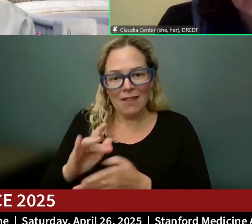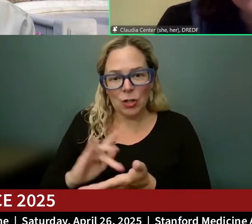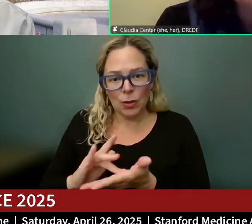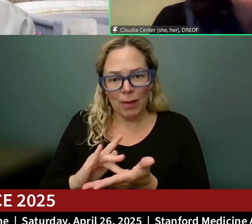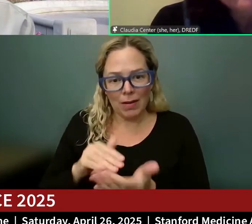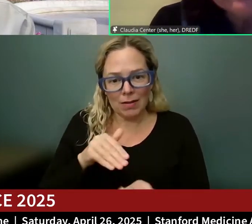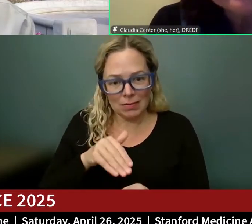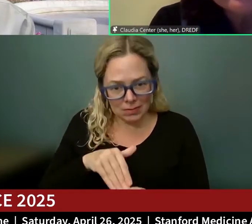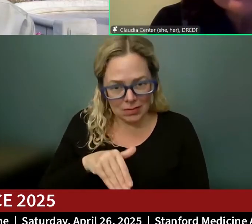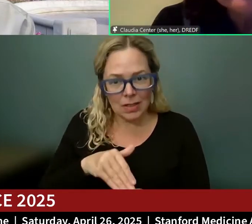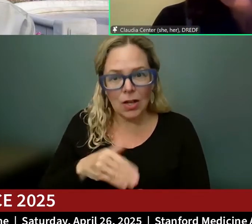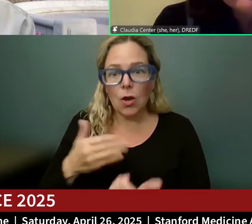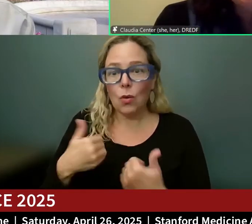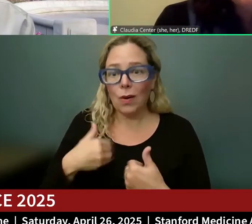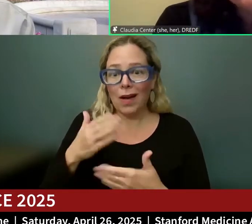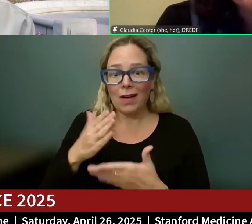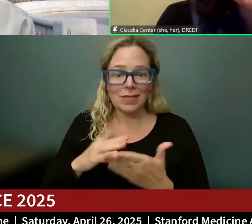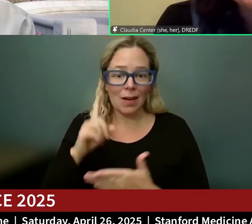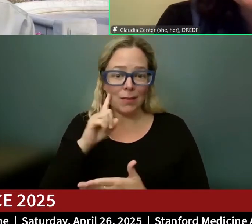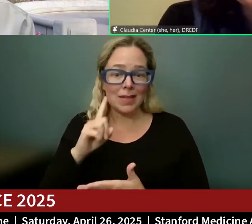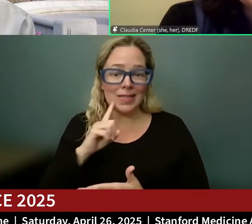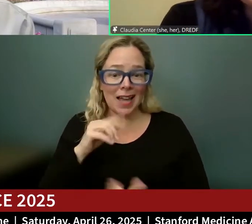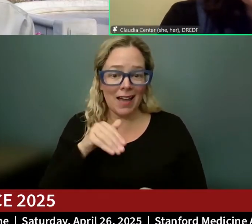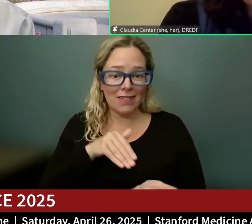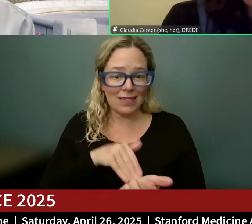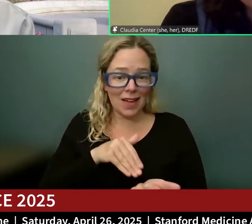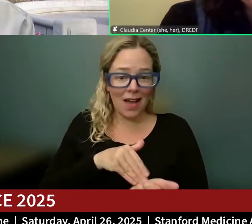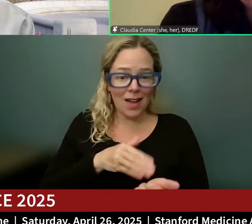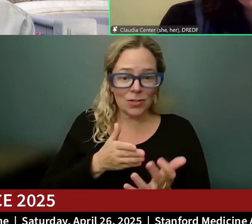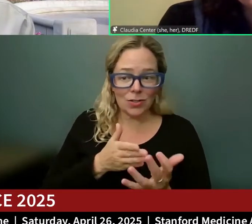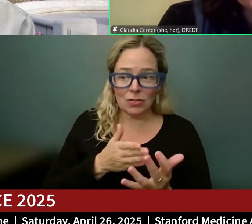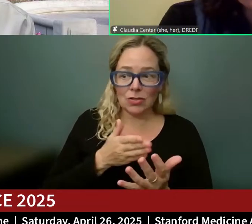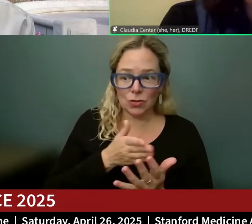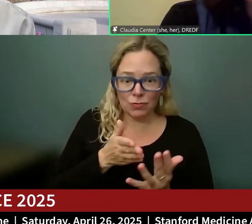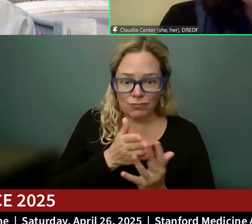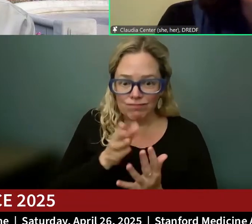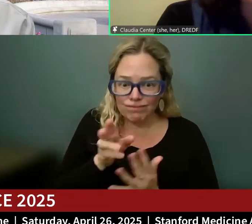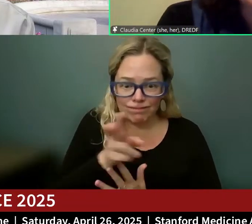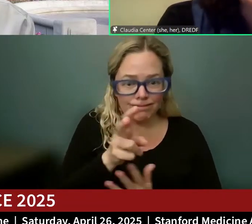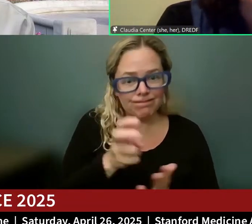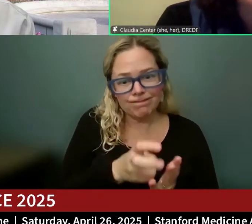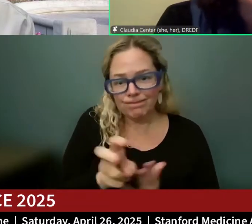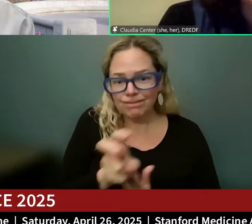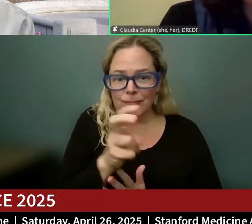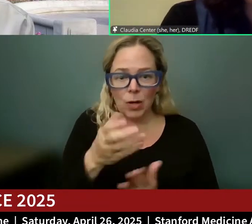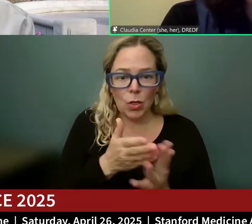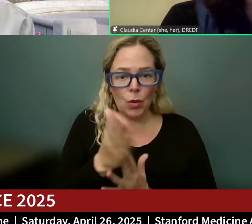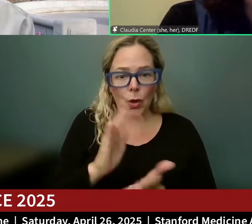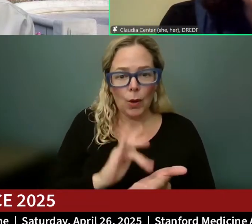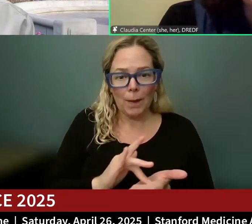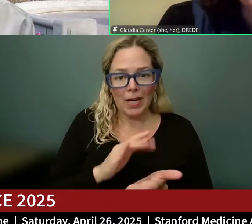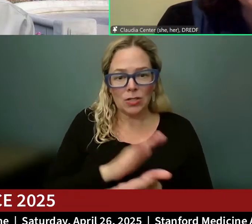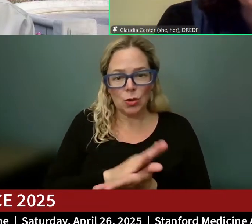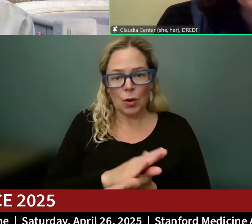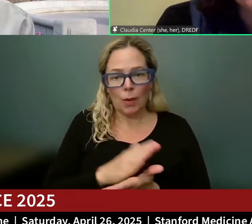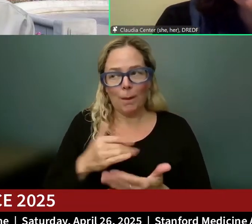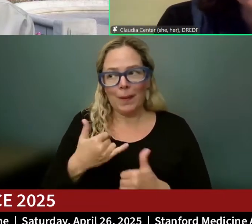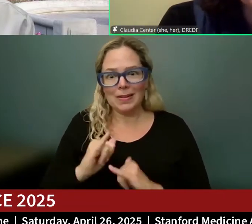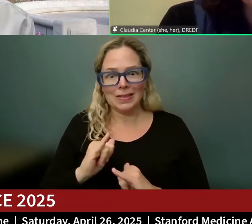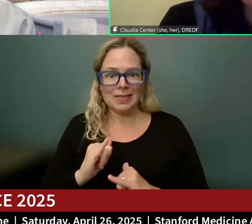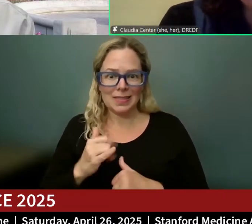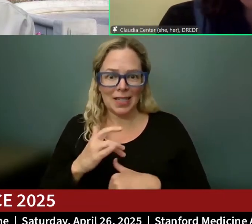doctors who've gone through medical school, but it's really, it's still the early days of trying to bring disabled people